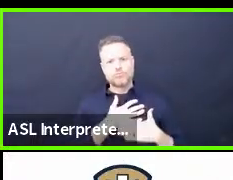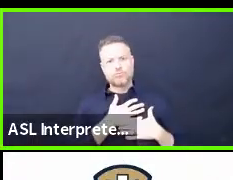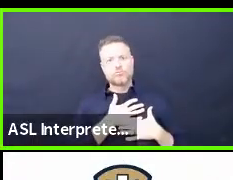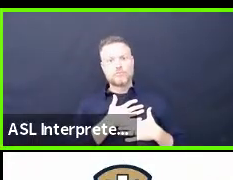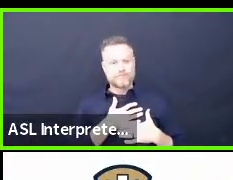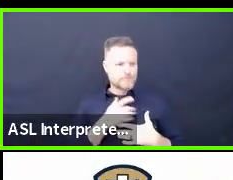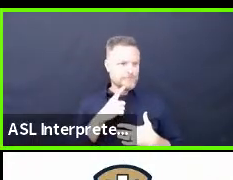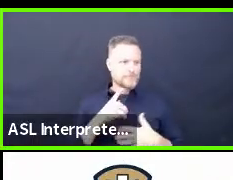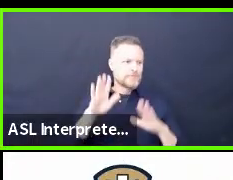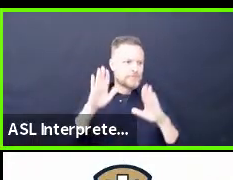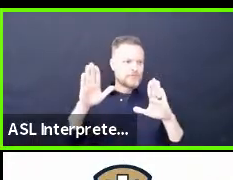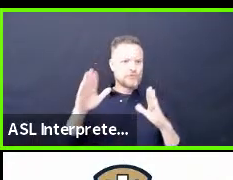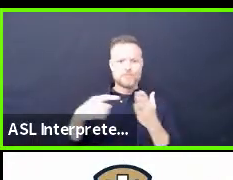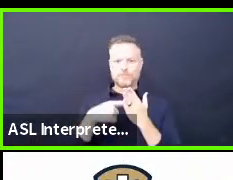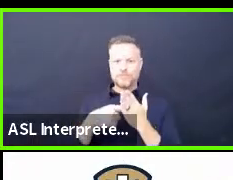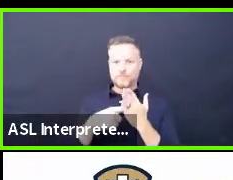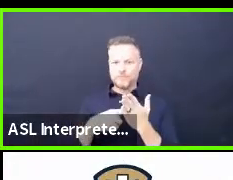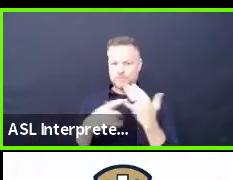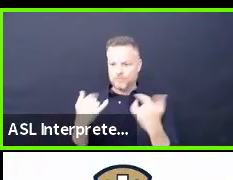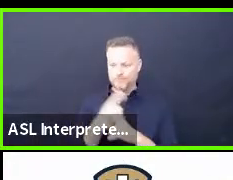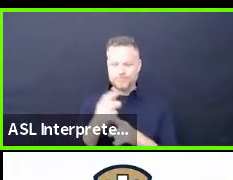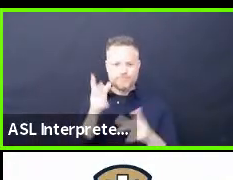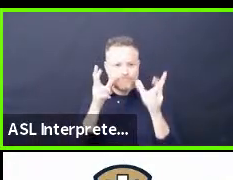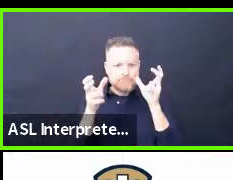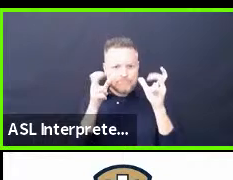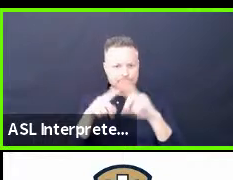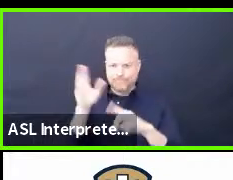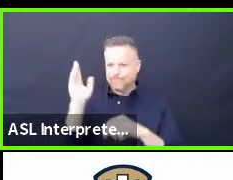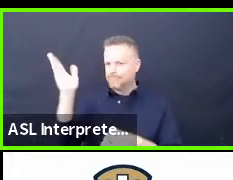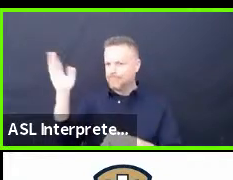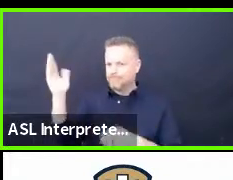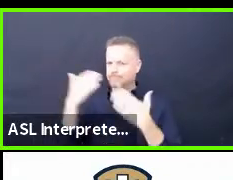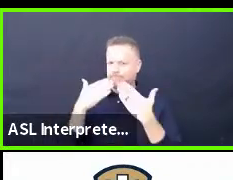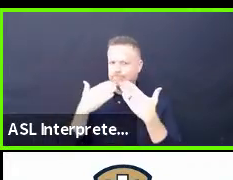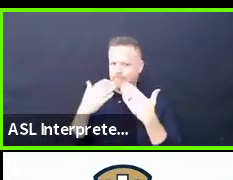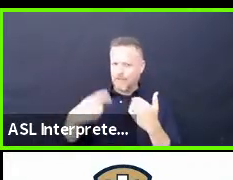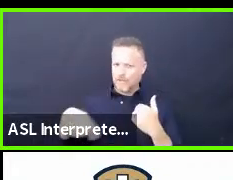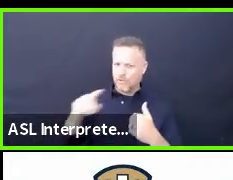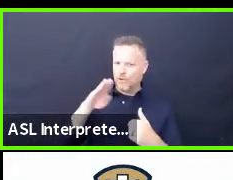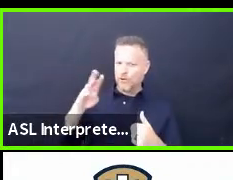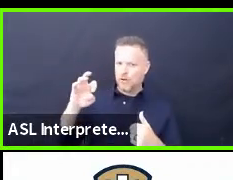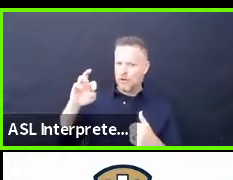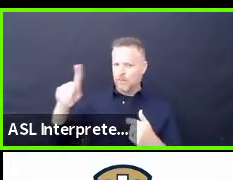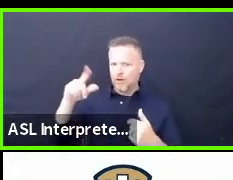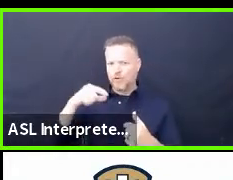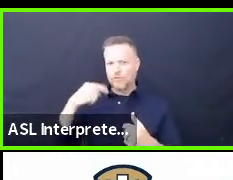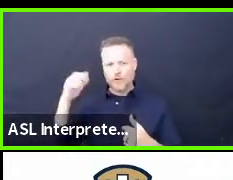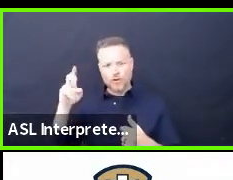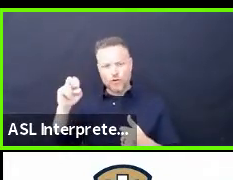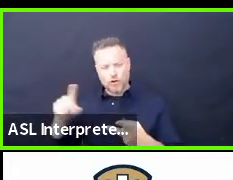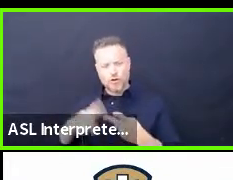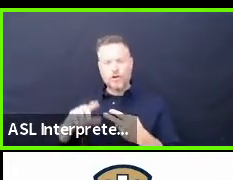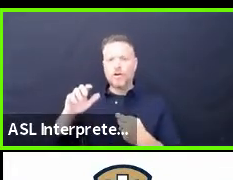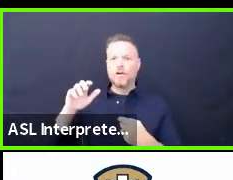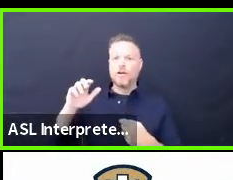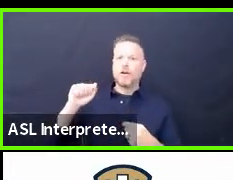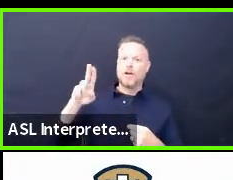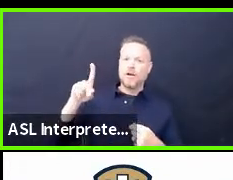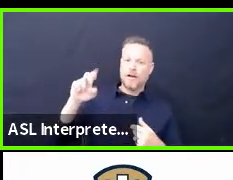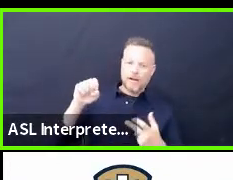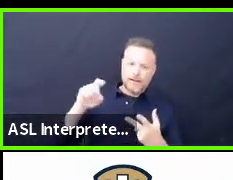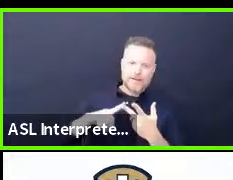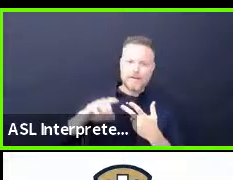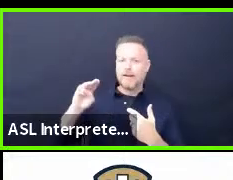all the dialogue and hear the presentations. Thank you so much, Broderick, Reverend Carter, Ale, Martha, for